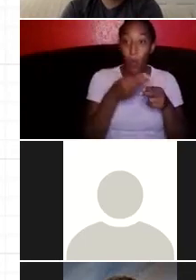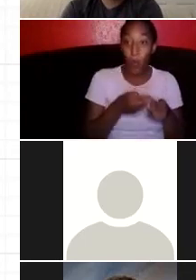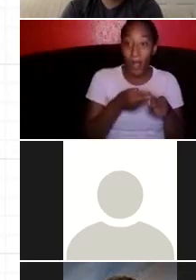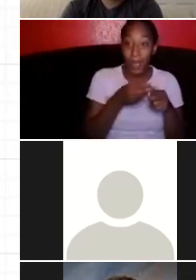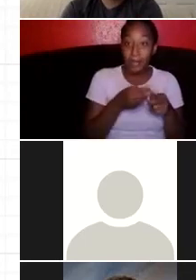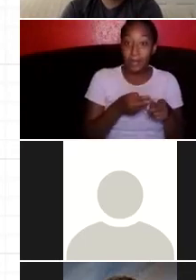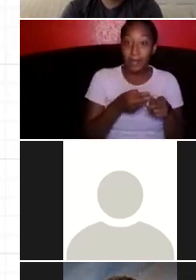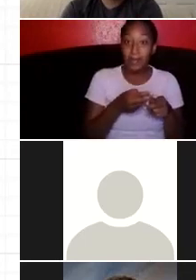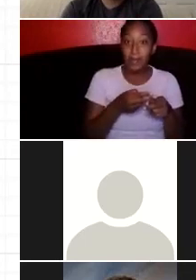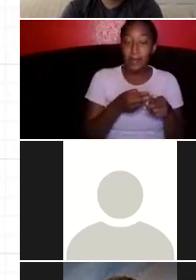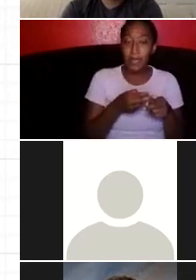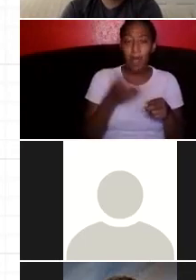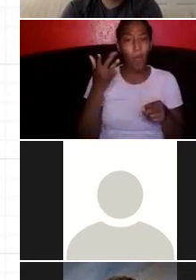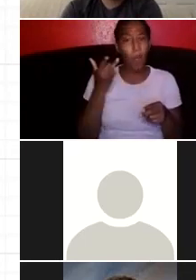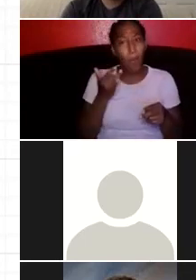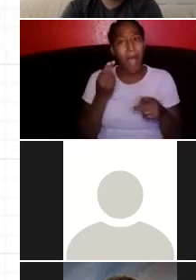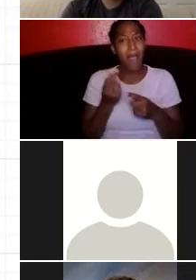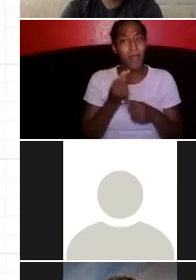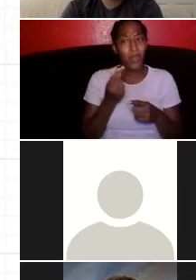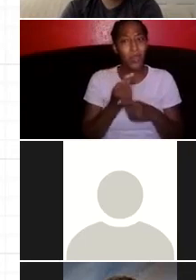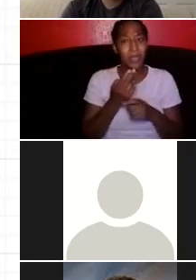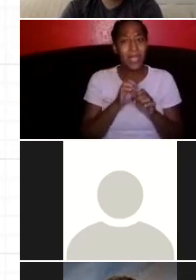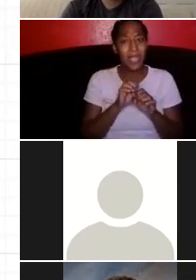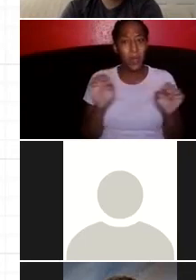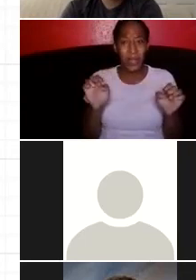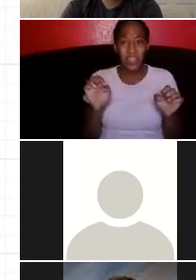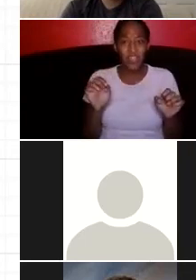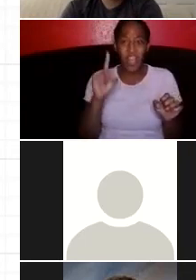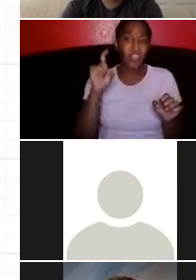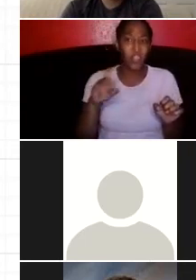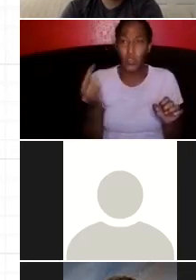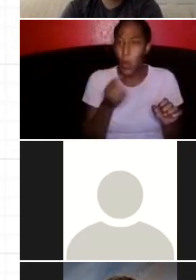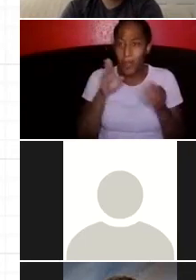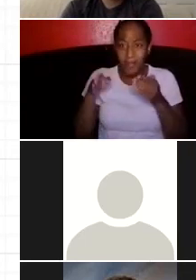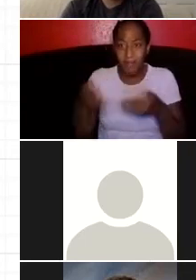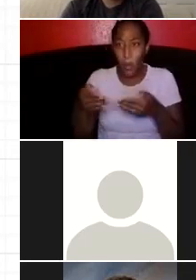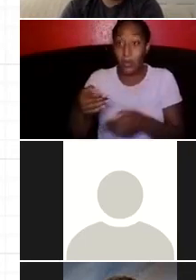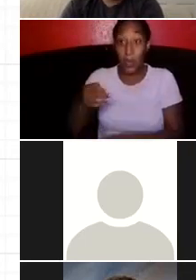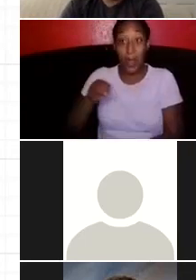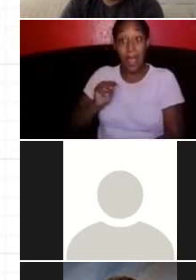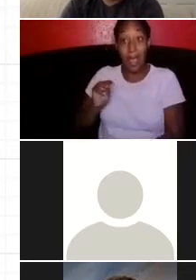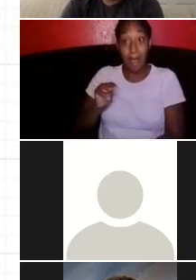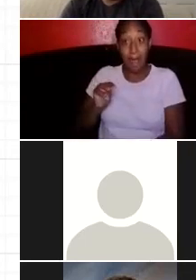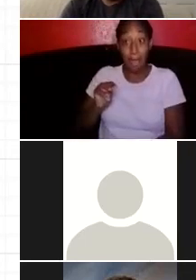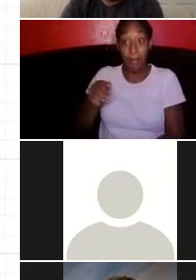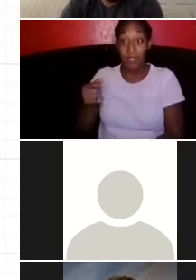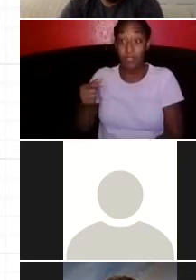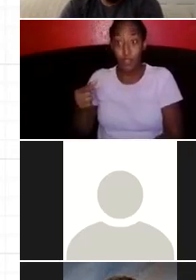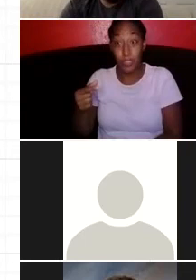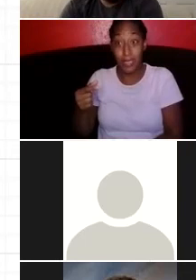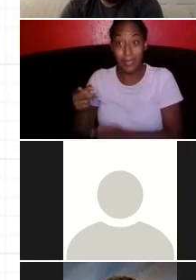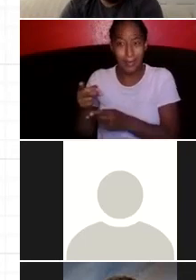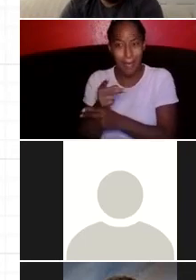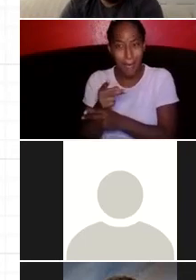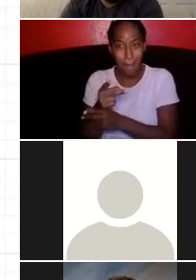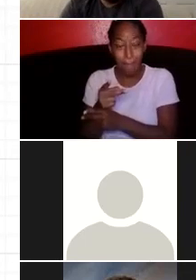use this? Why don't I just do mg, right? If all this stuff on planet Earth equals